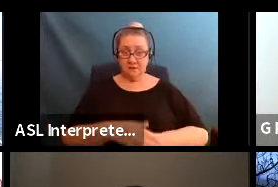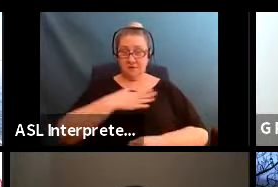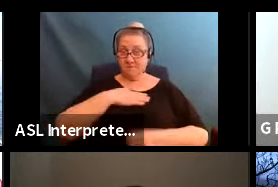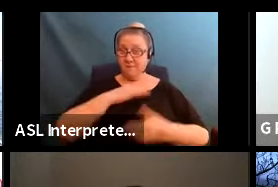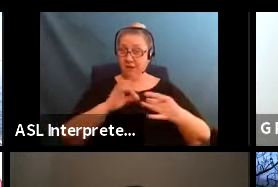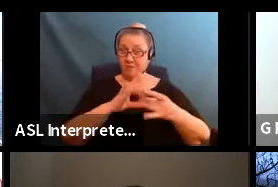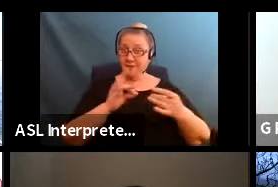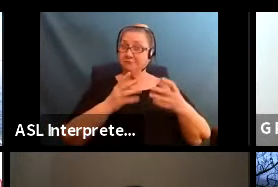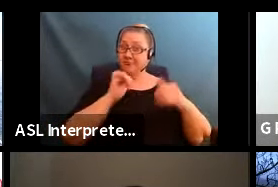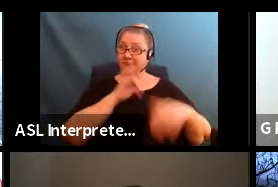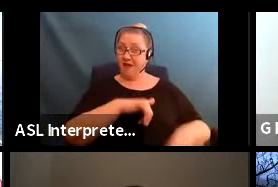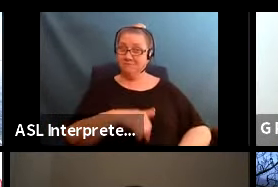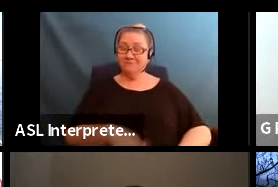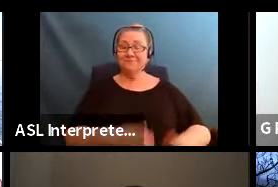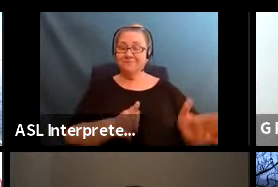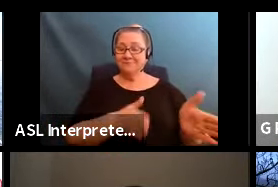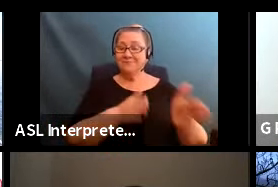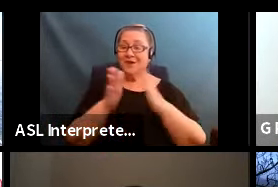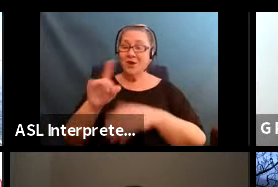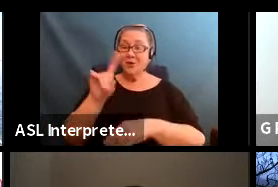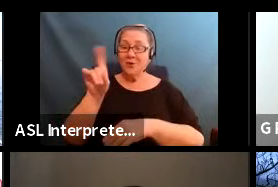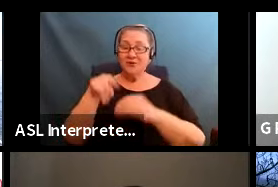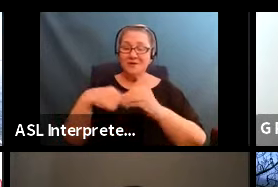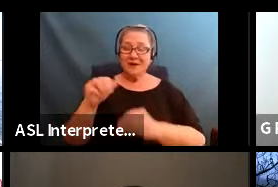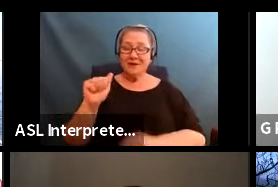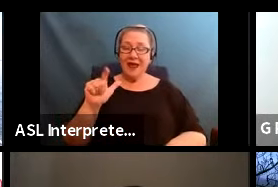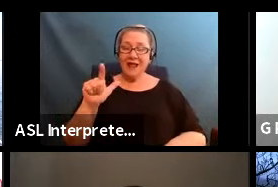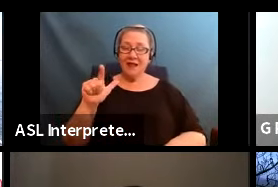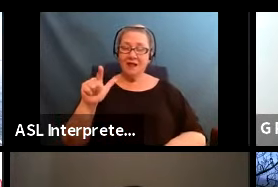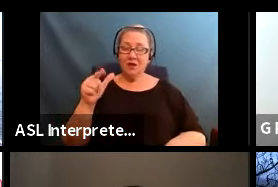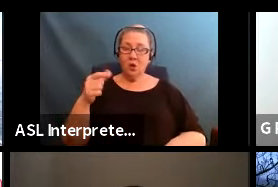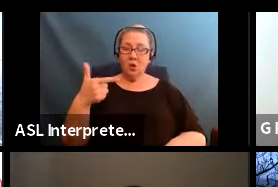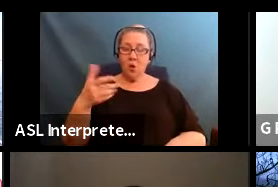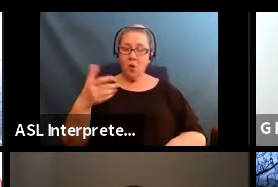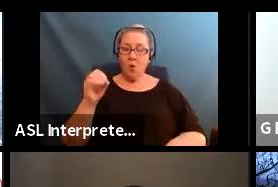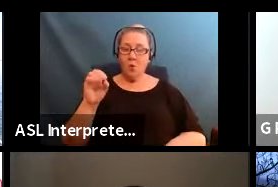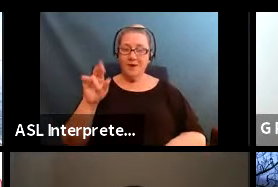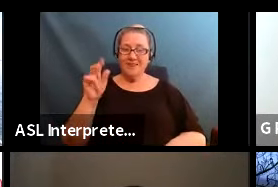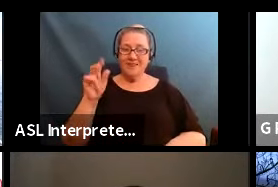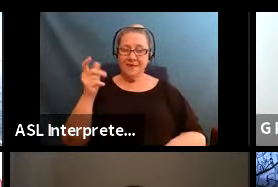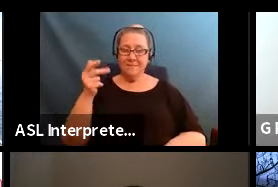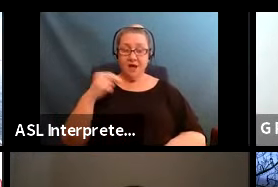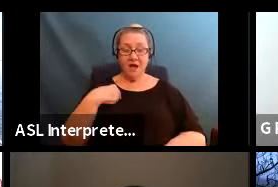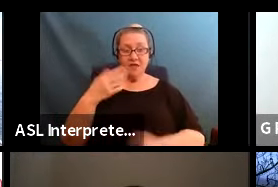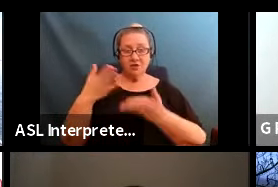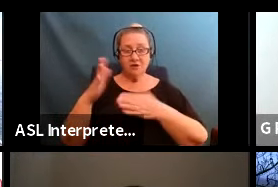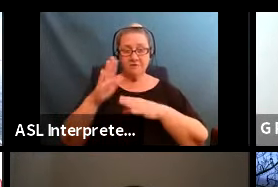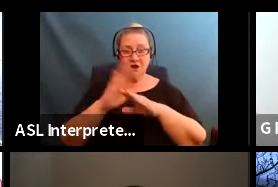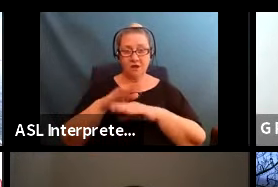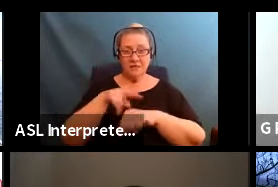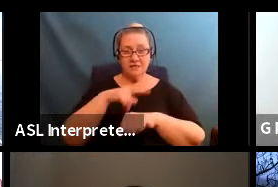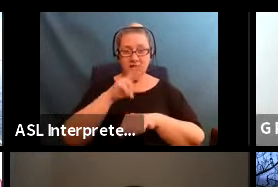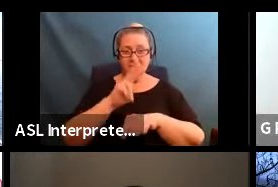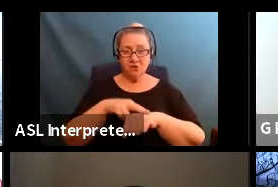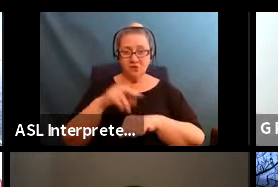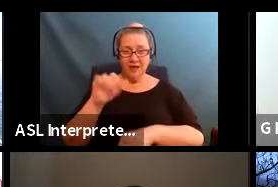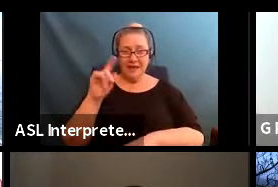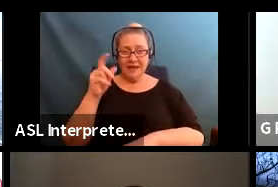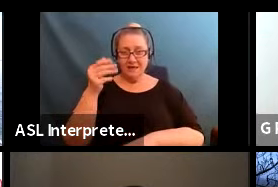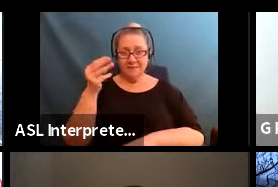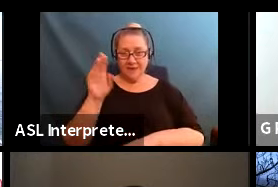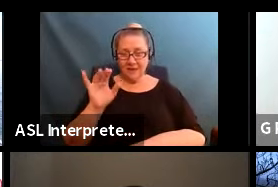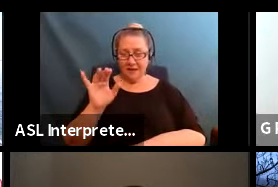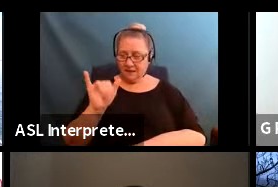My question regarding the algorithm is, I served on the National Academy Committee that made recommendations on